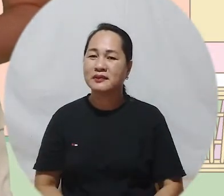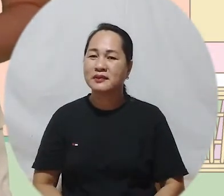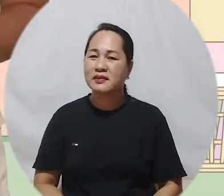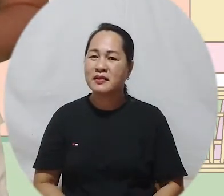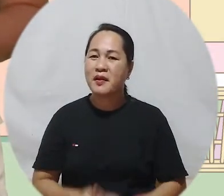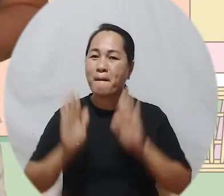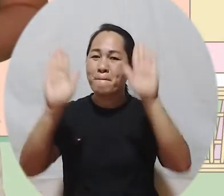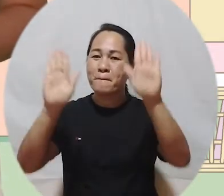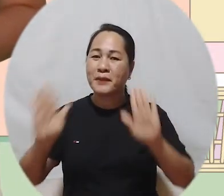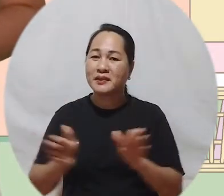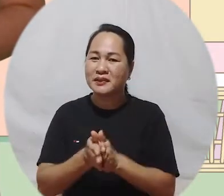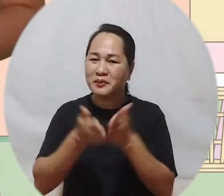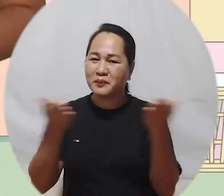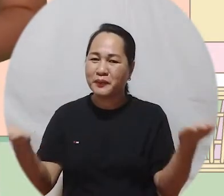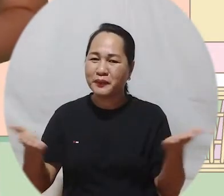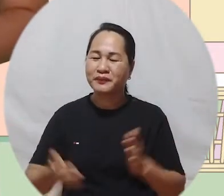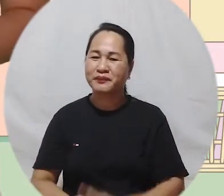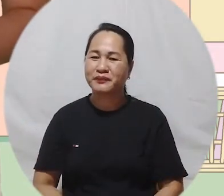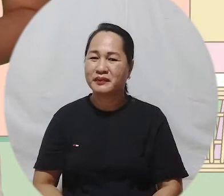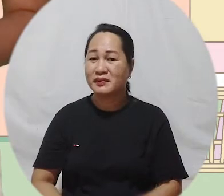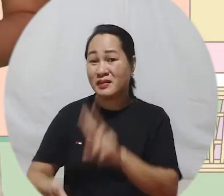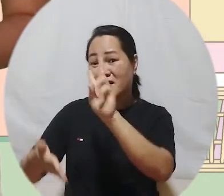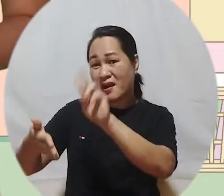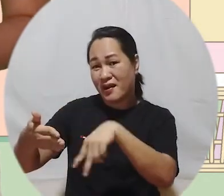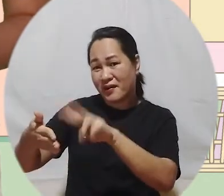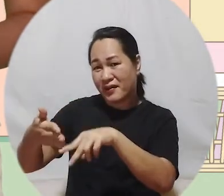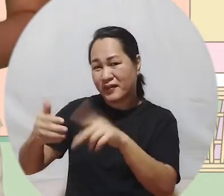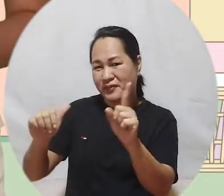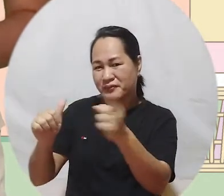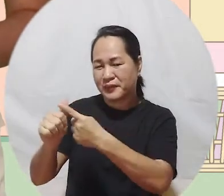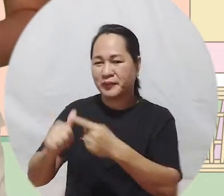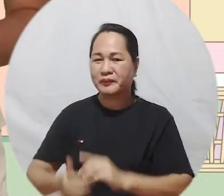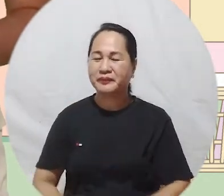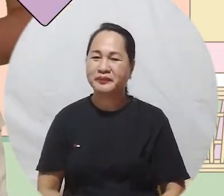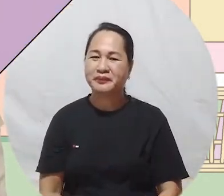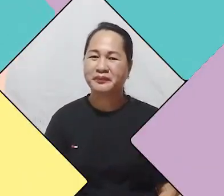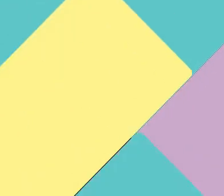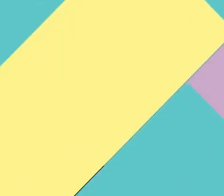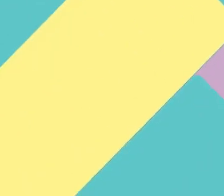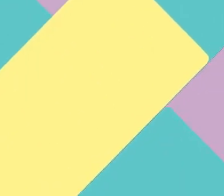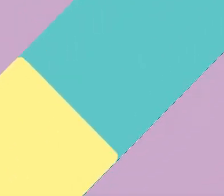our magic book. Let me read the first one.